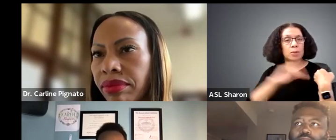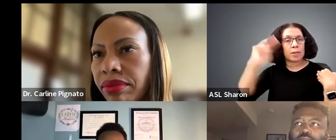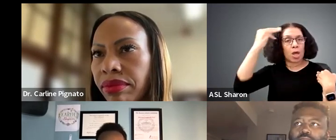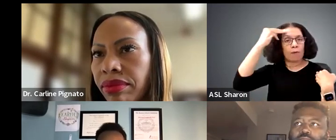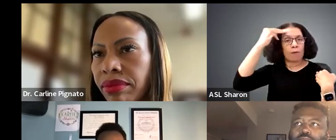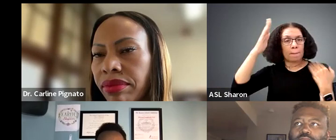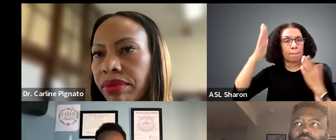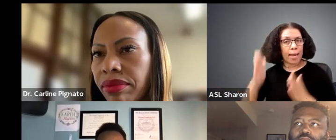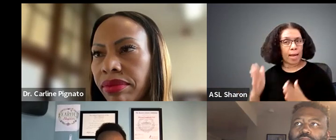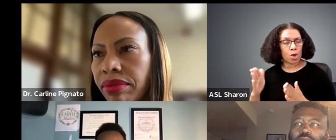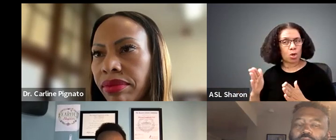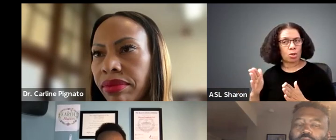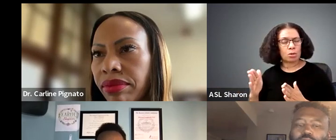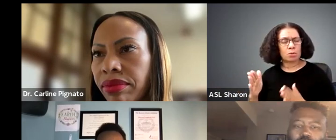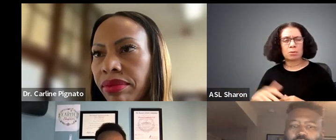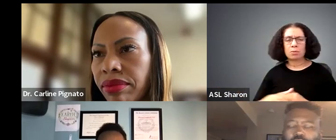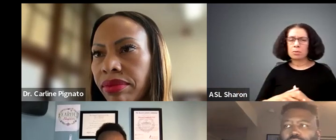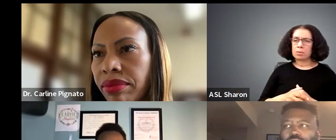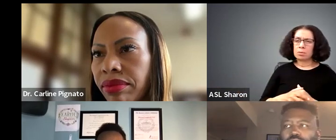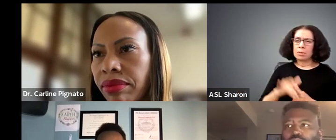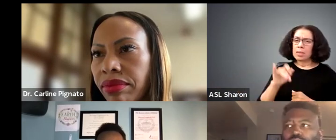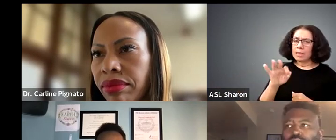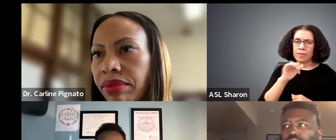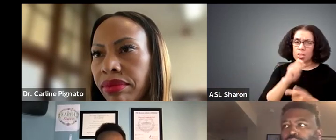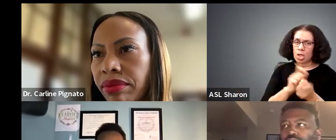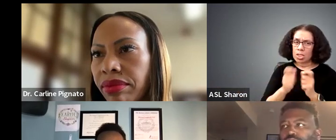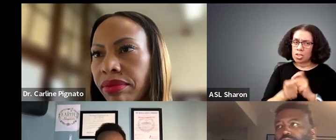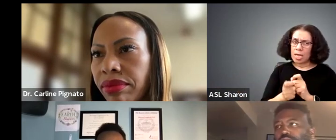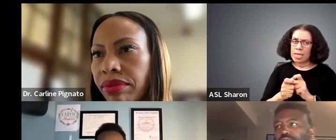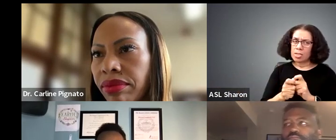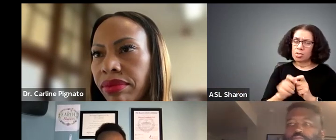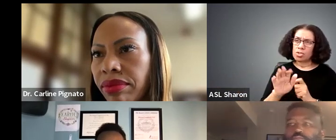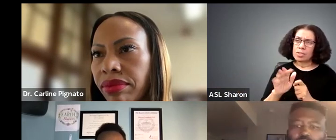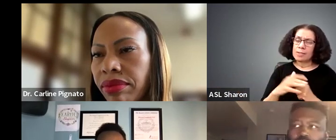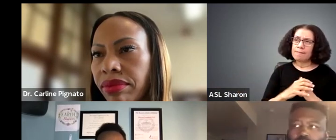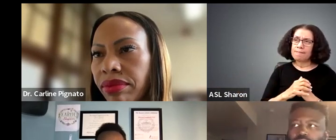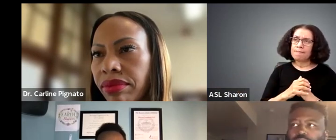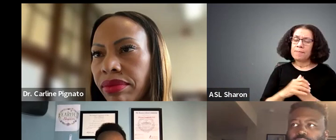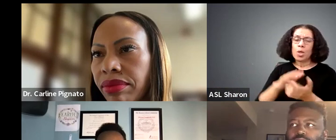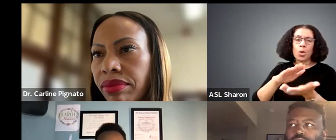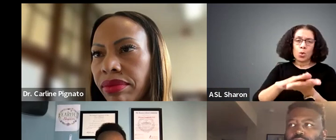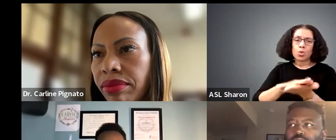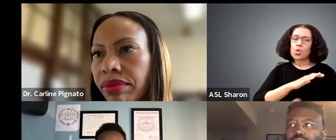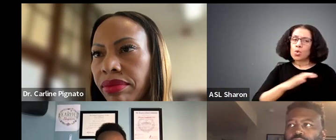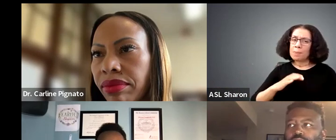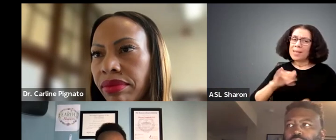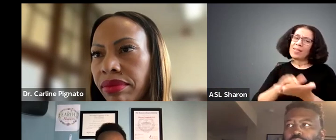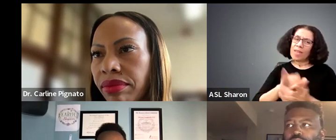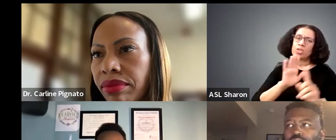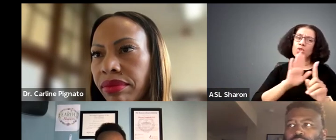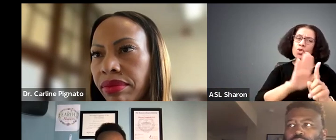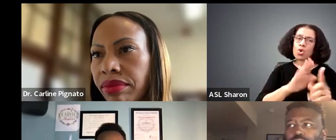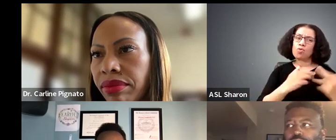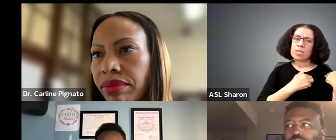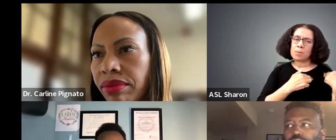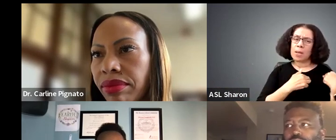And unless there's been a change, I think the school committee has that responsibility, and you might want